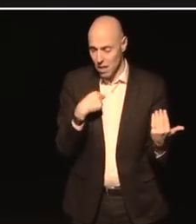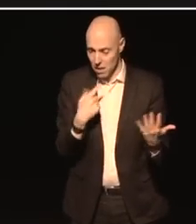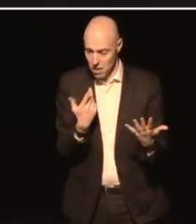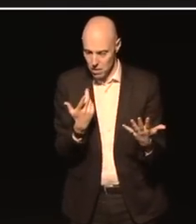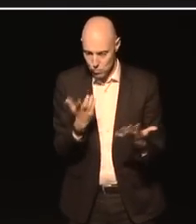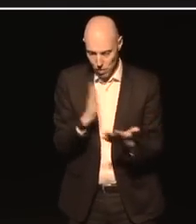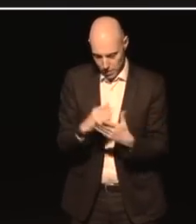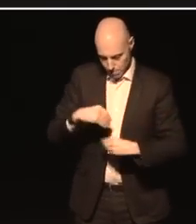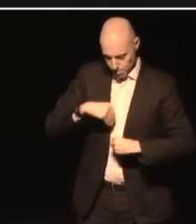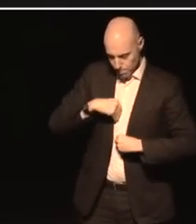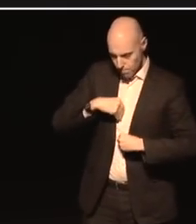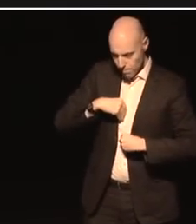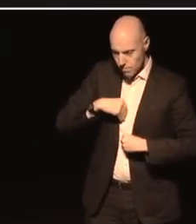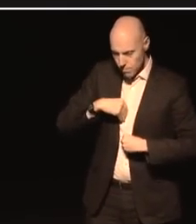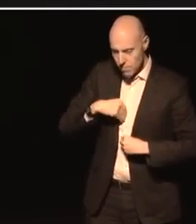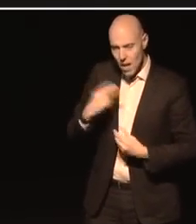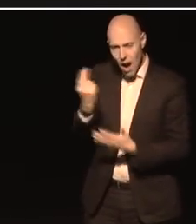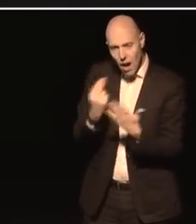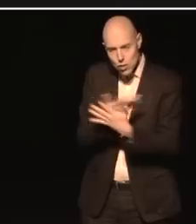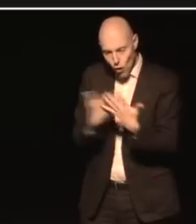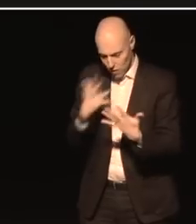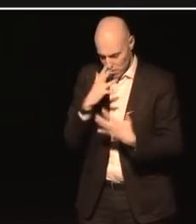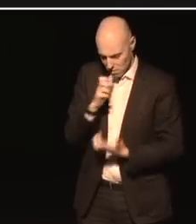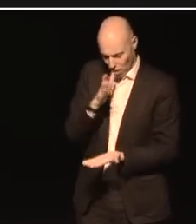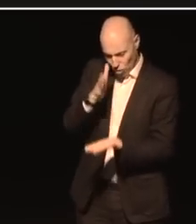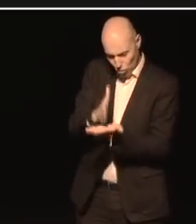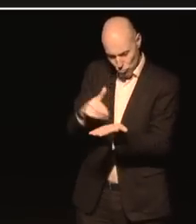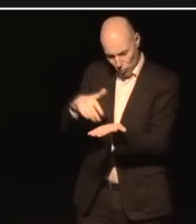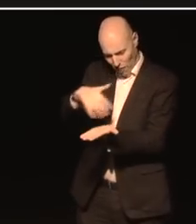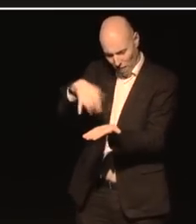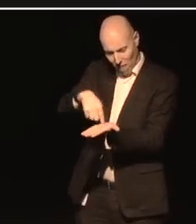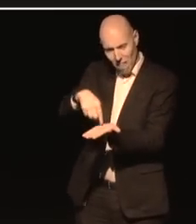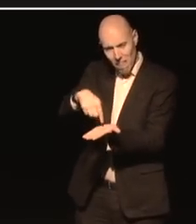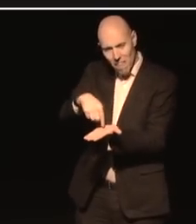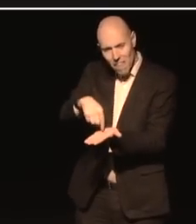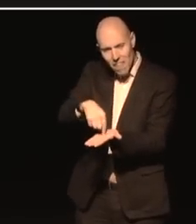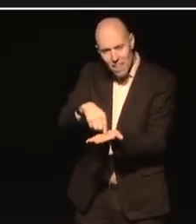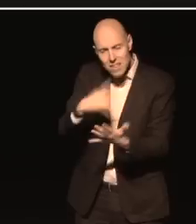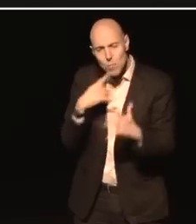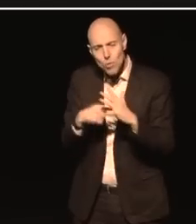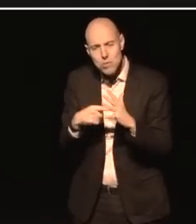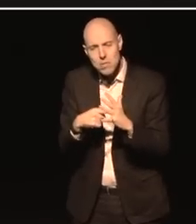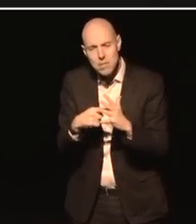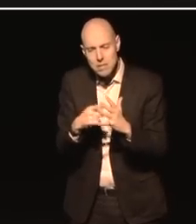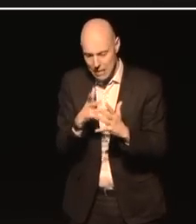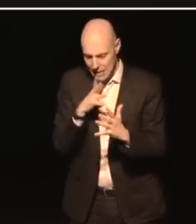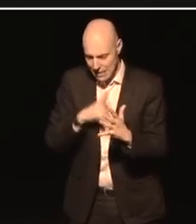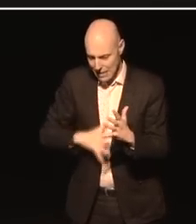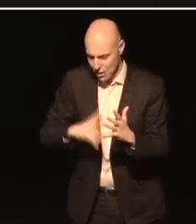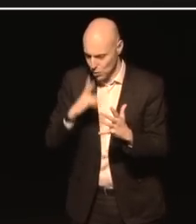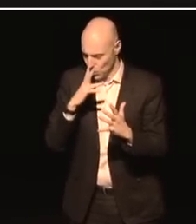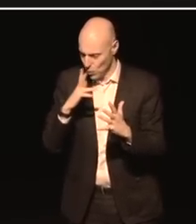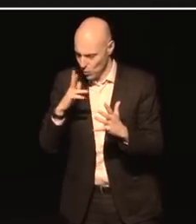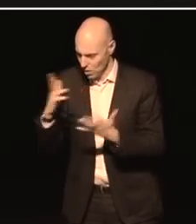truth when we run arts organisations, when we create our work, and that subjective truth needs to have a cross-section of